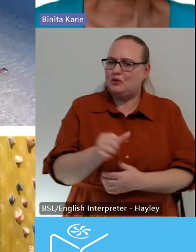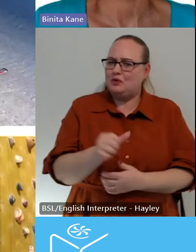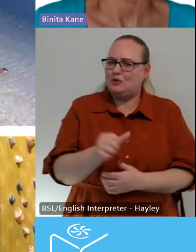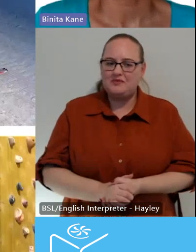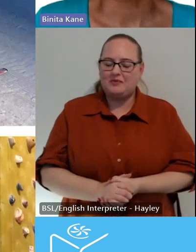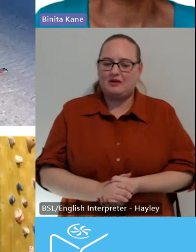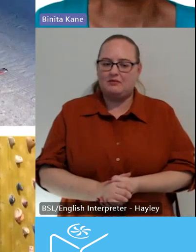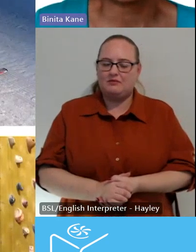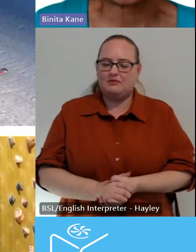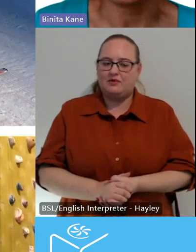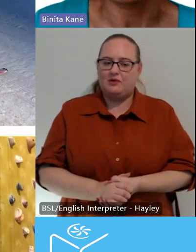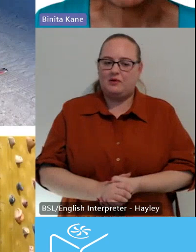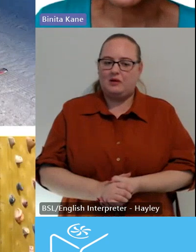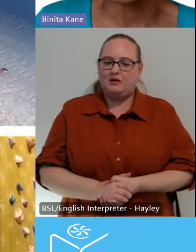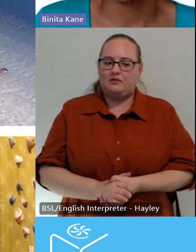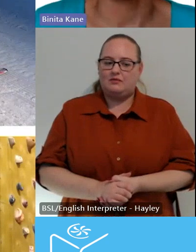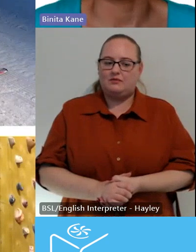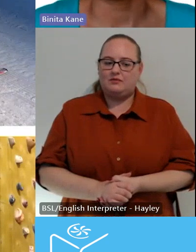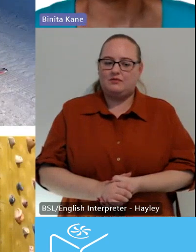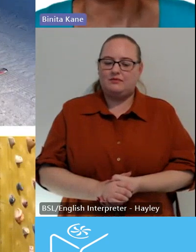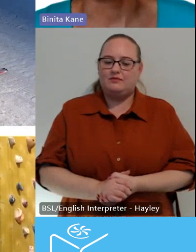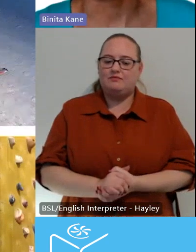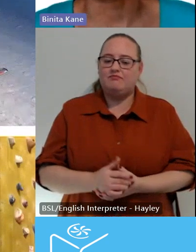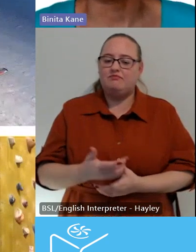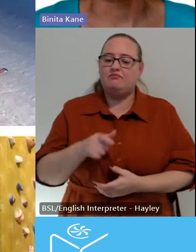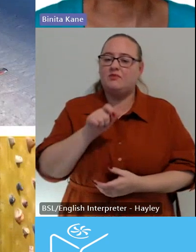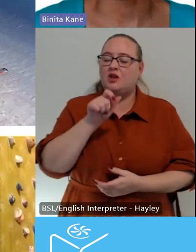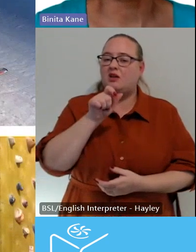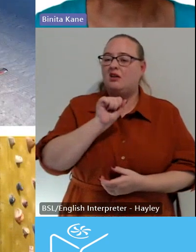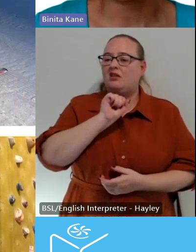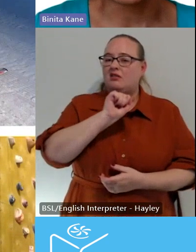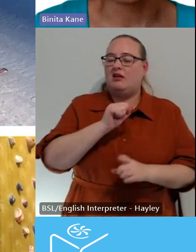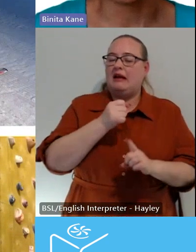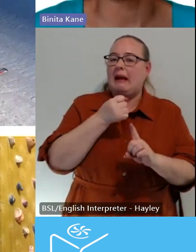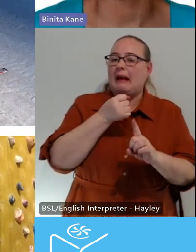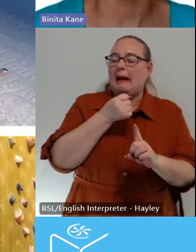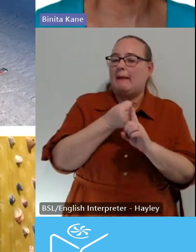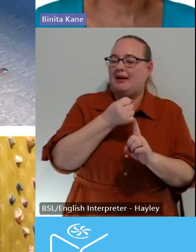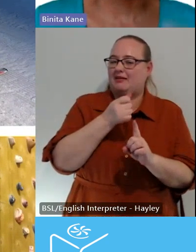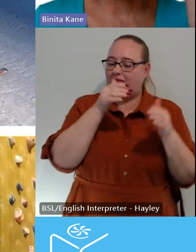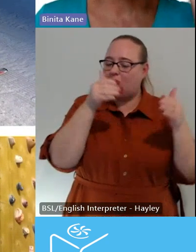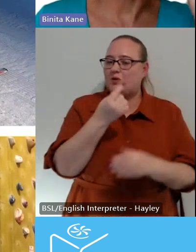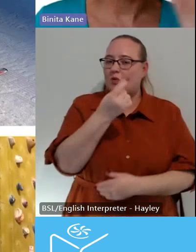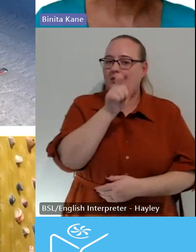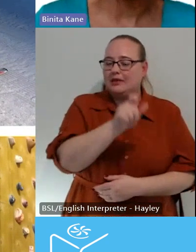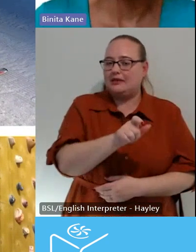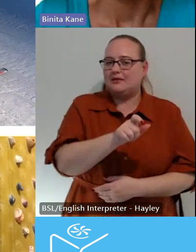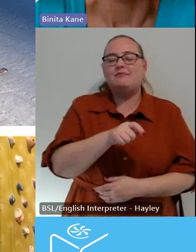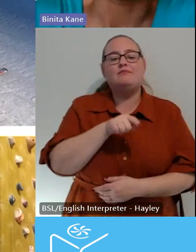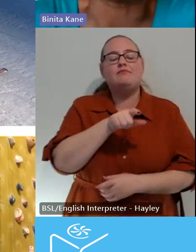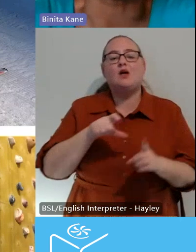So let's just talk a moment about the human impact of chronic infection in children. So I'm going to just briefly talk about my daughter, Jasmine, who was